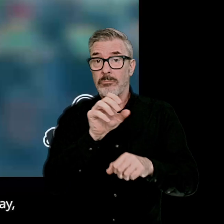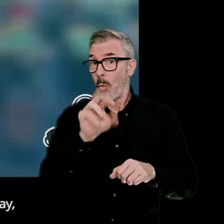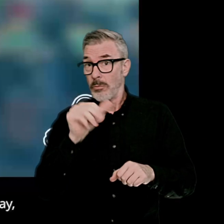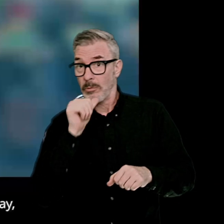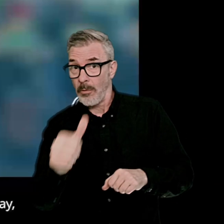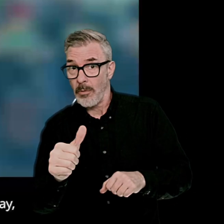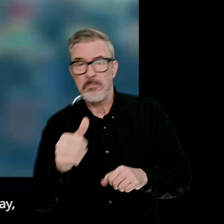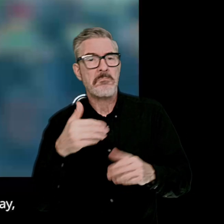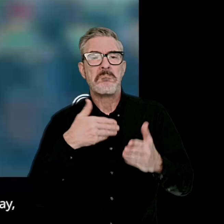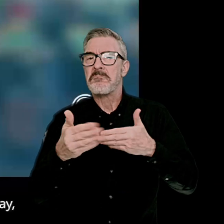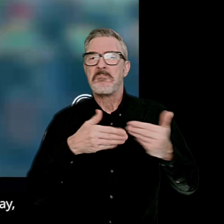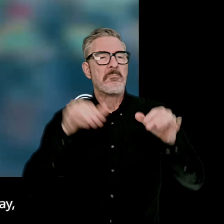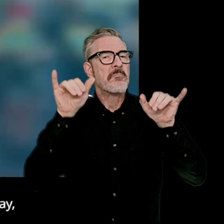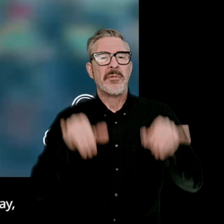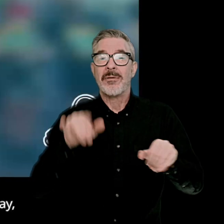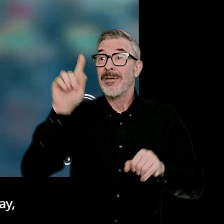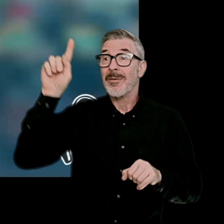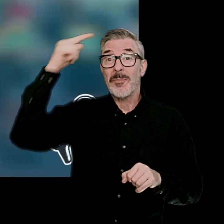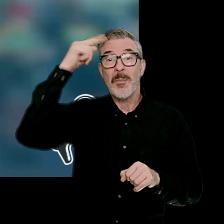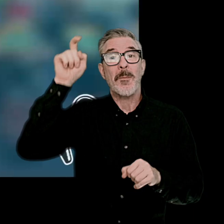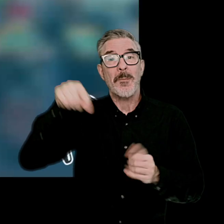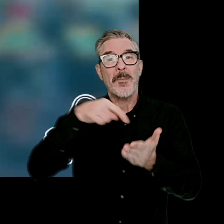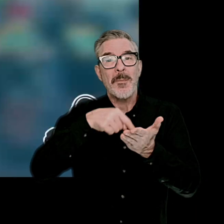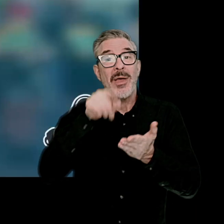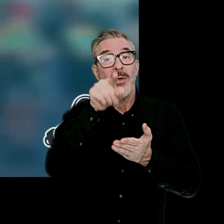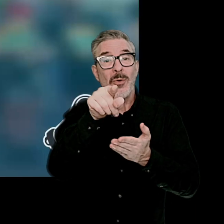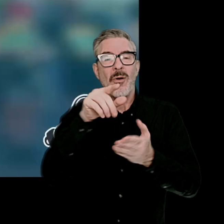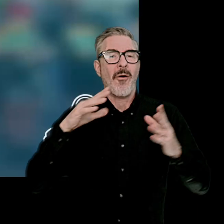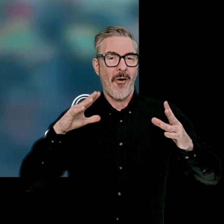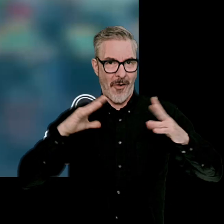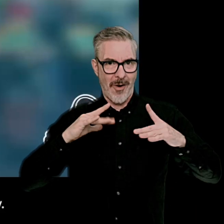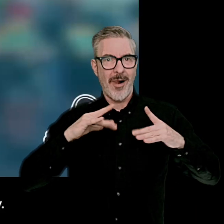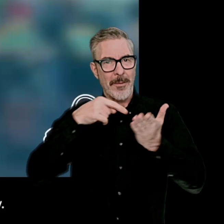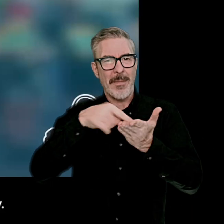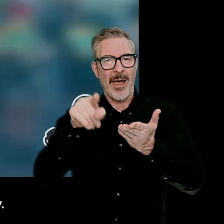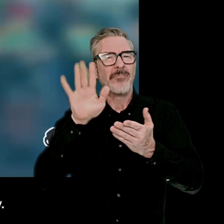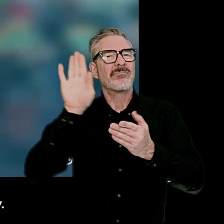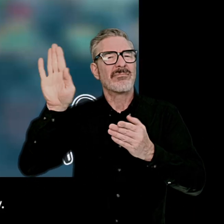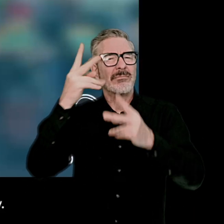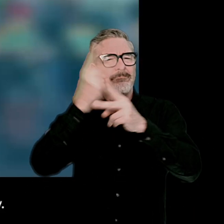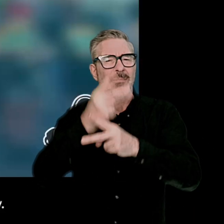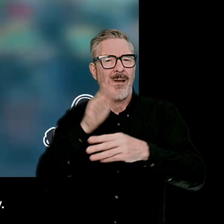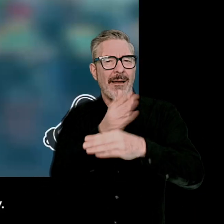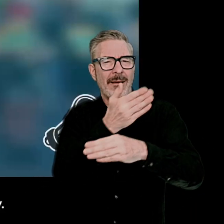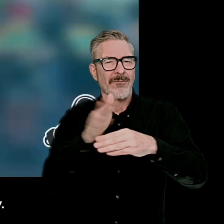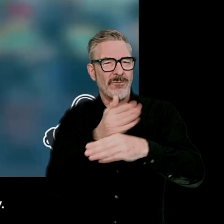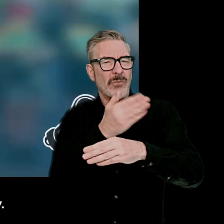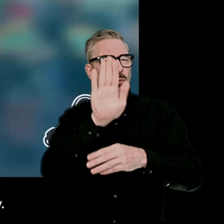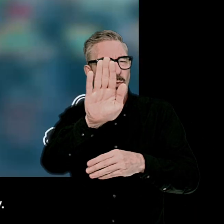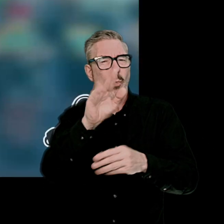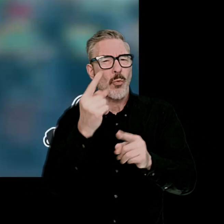Whether or not you worked on that day, the employer must pay you an average day's pay for the holiday.